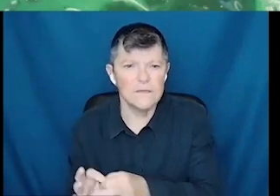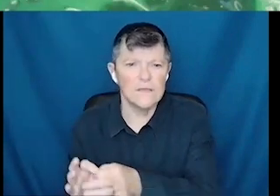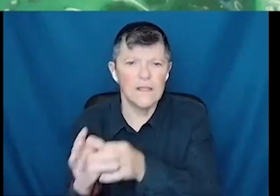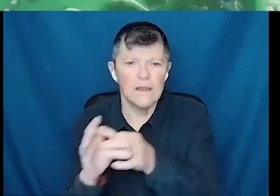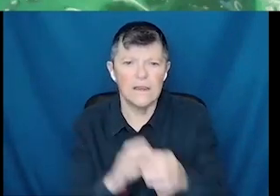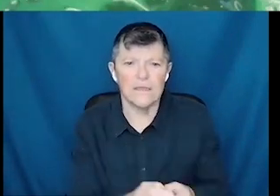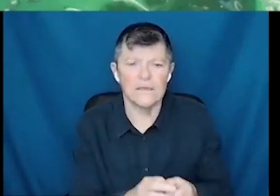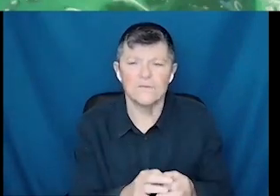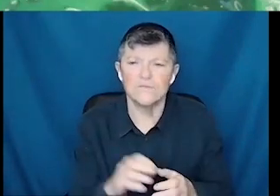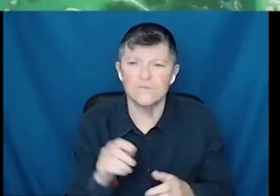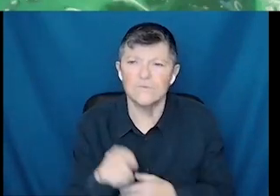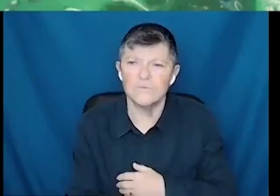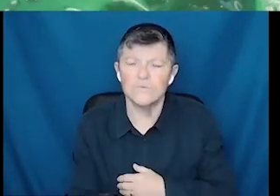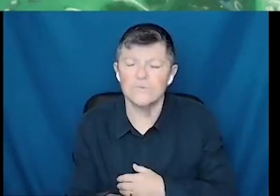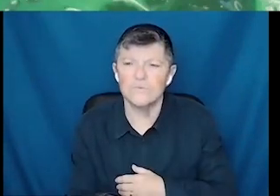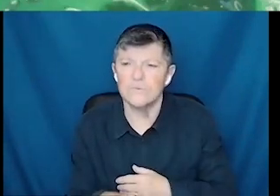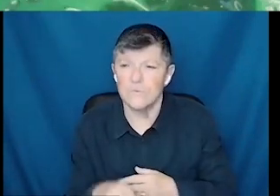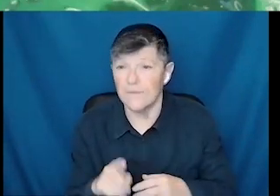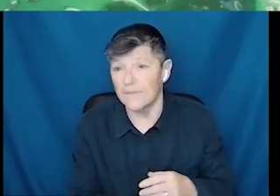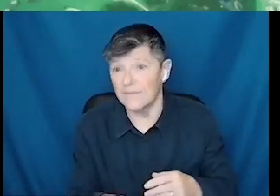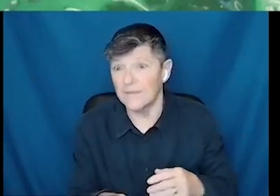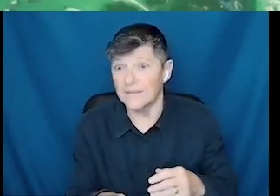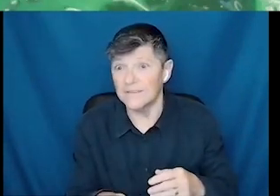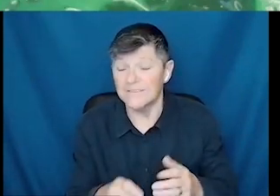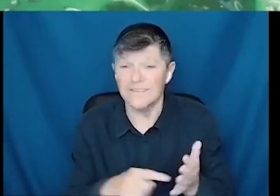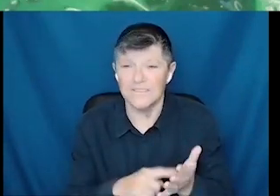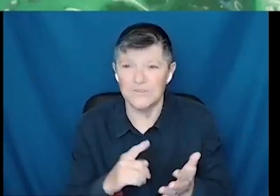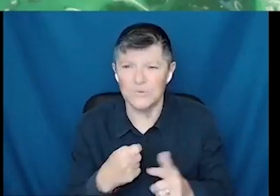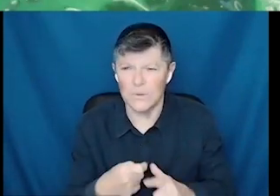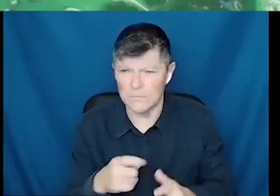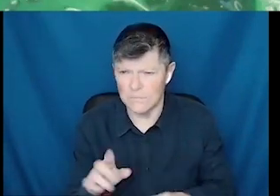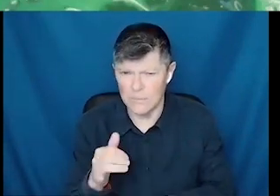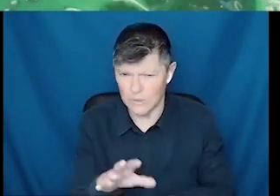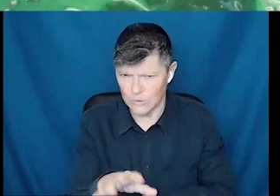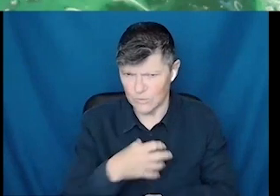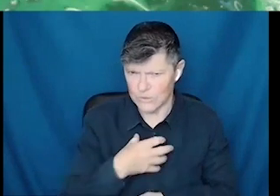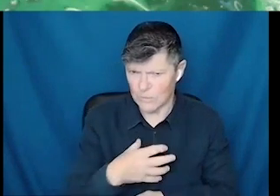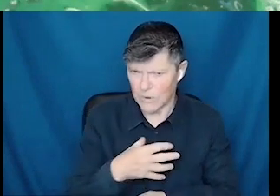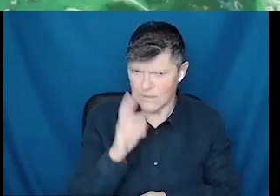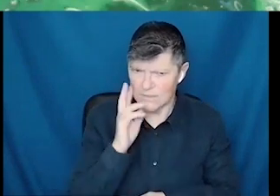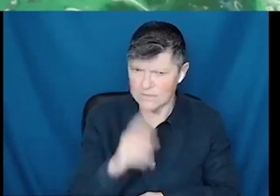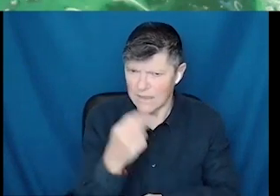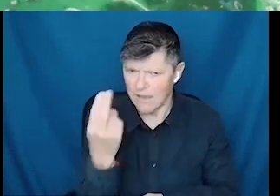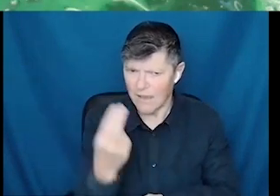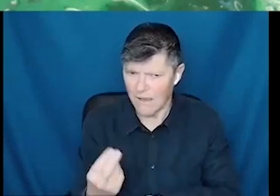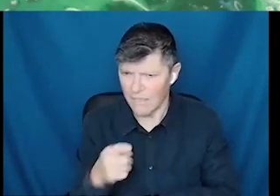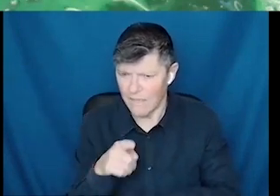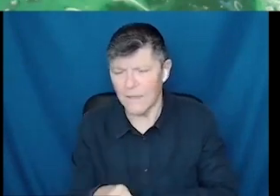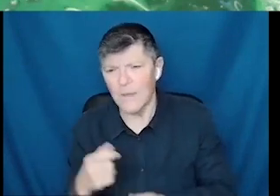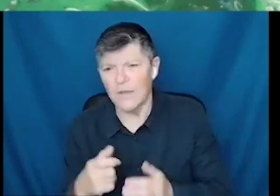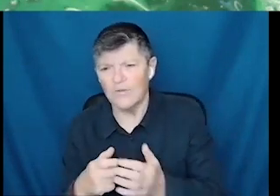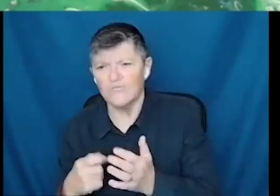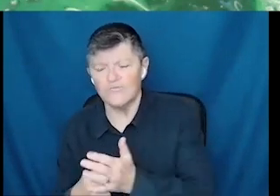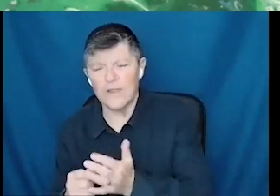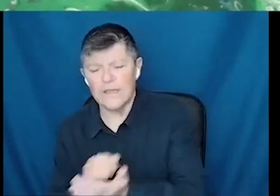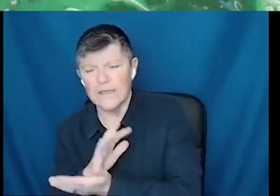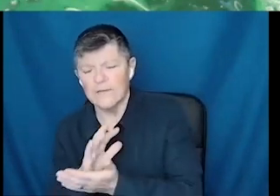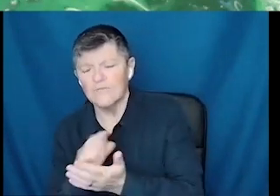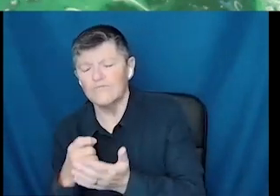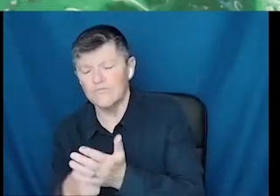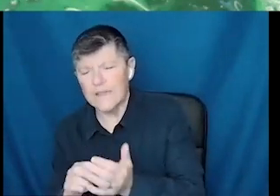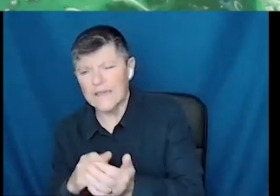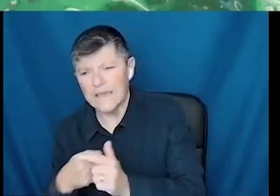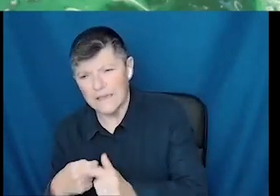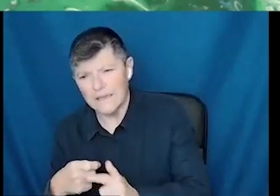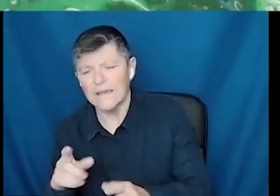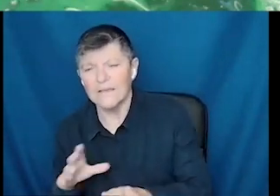be surprised to see arts in the toolkit. And of course, Rick has already highlighted why that is, why not stock